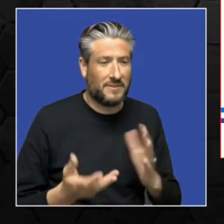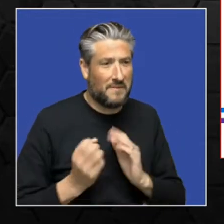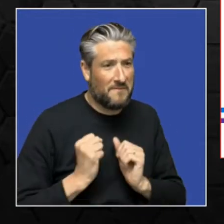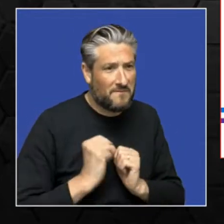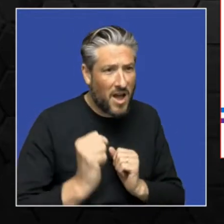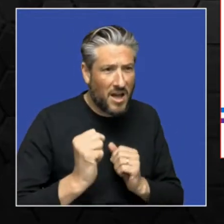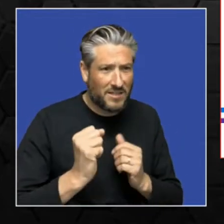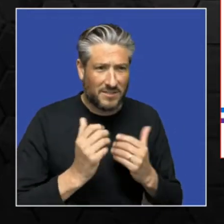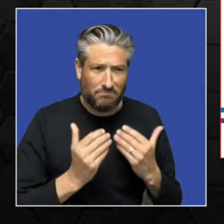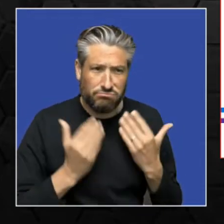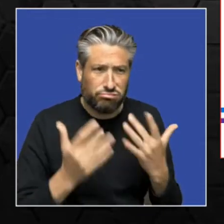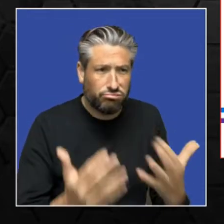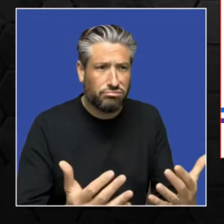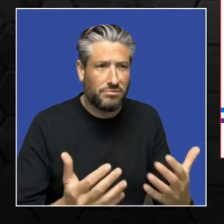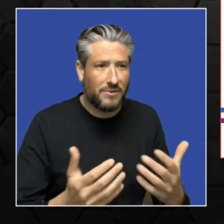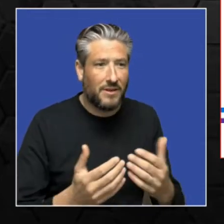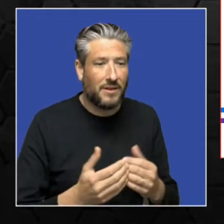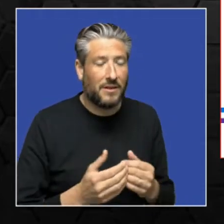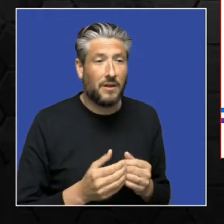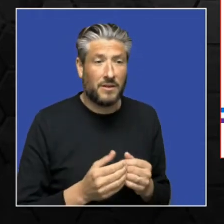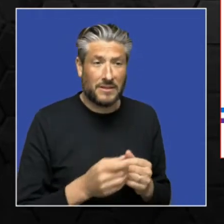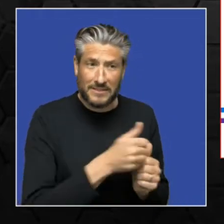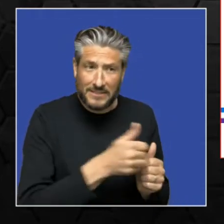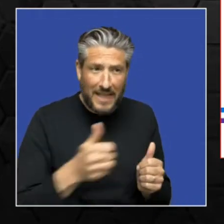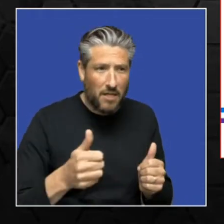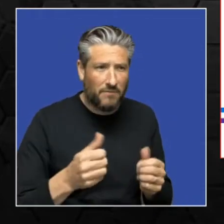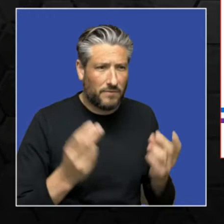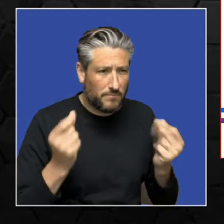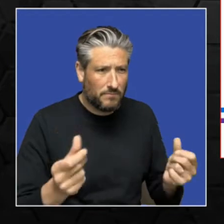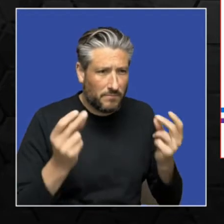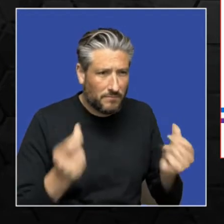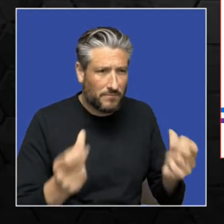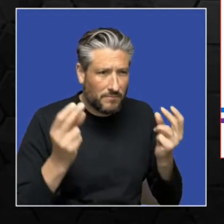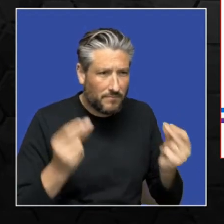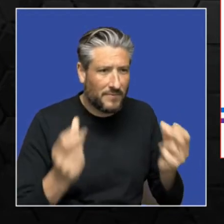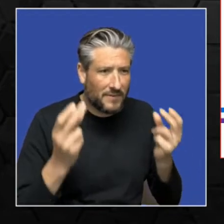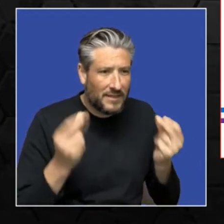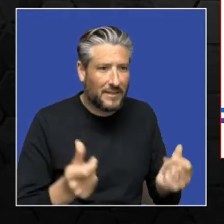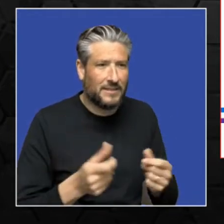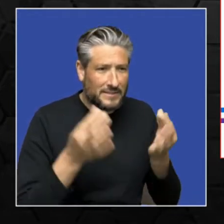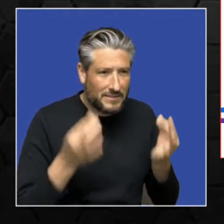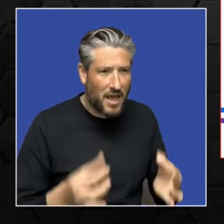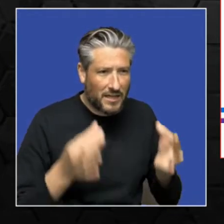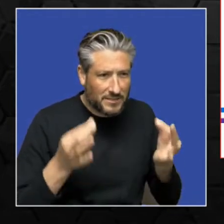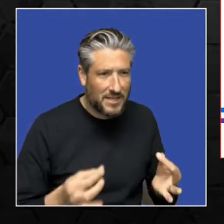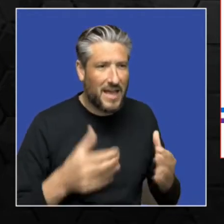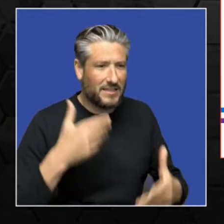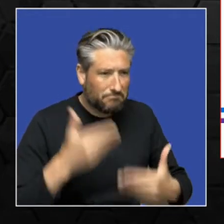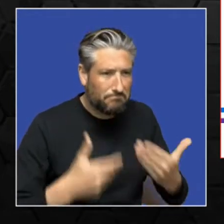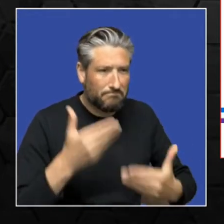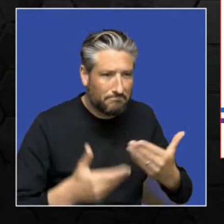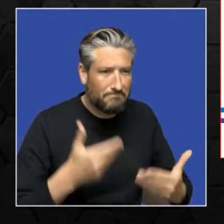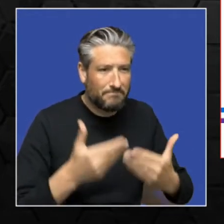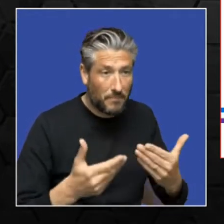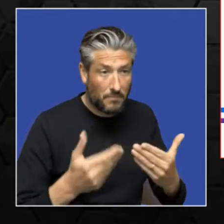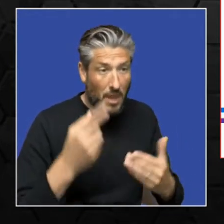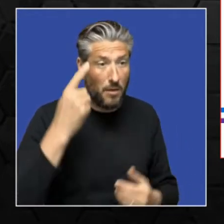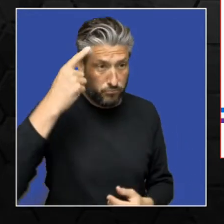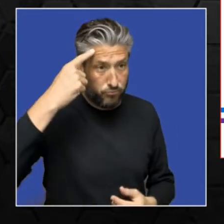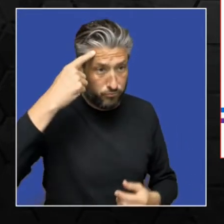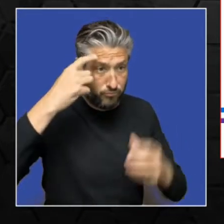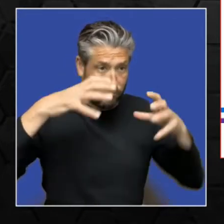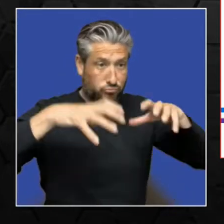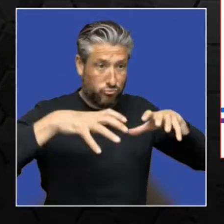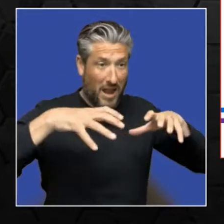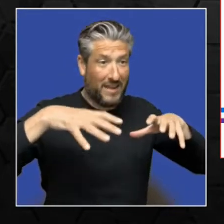right decision in the quickest time possible. So so that's kind of like the intuition behind why this